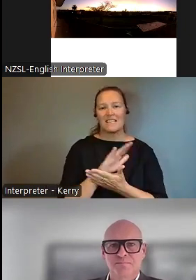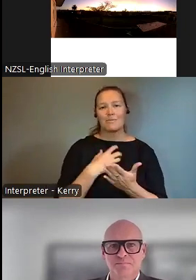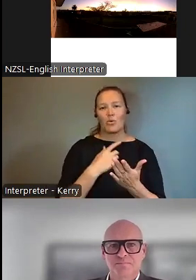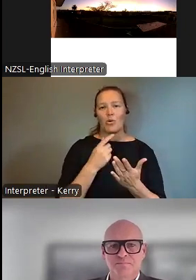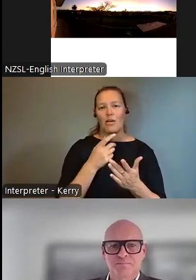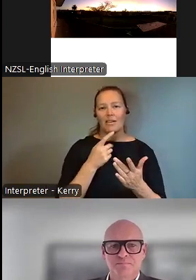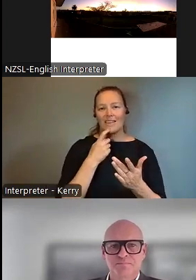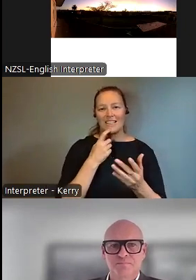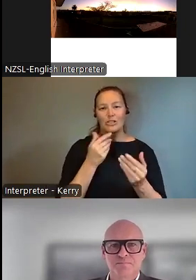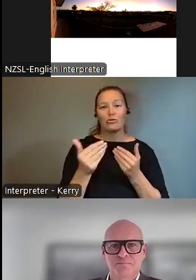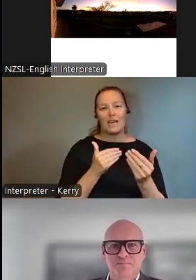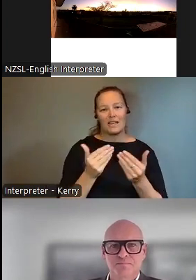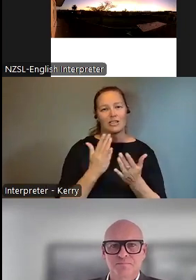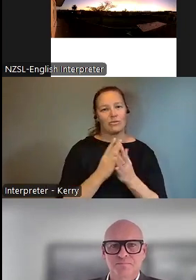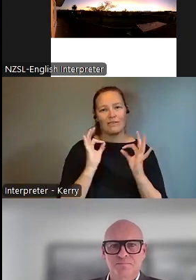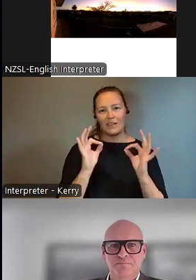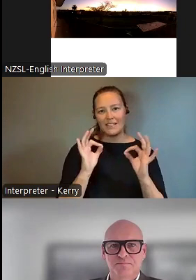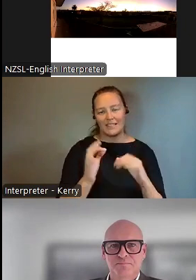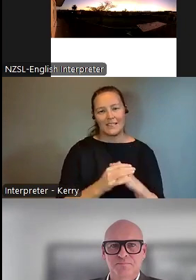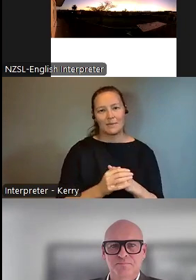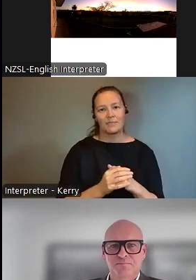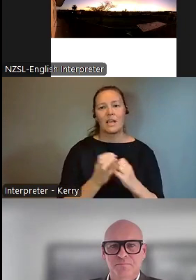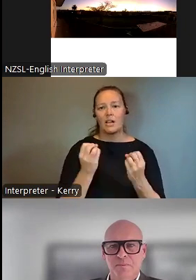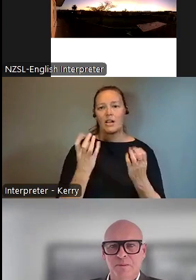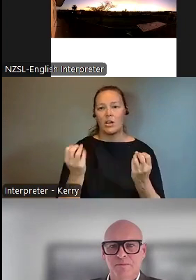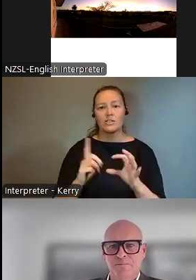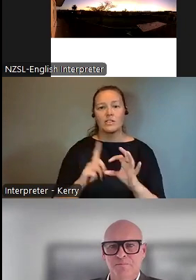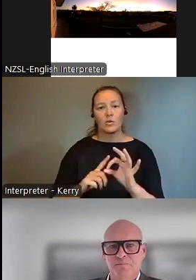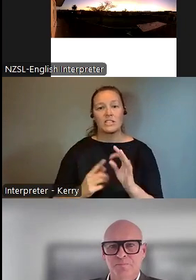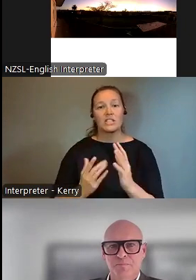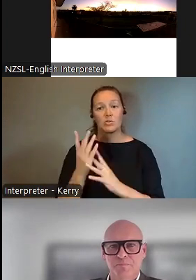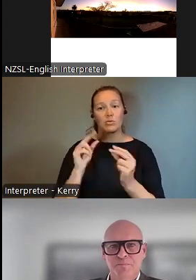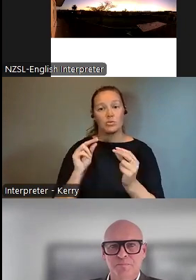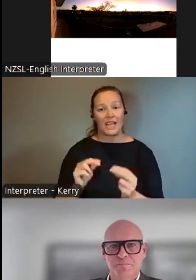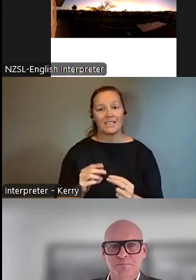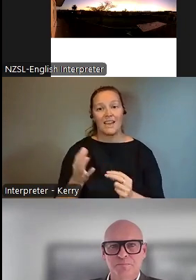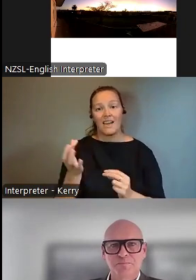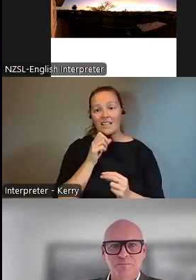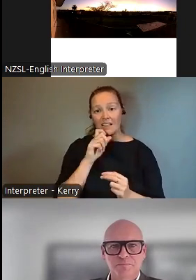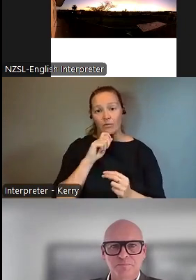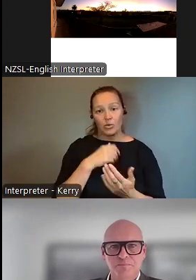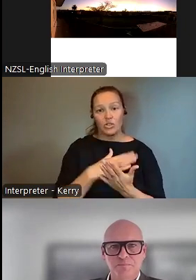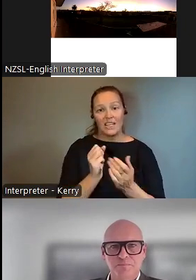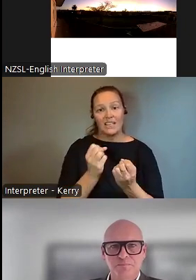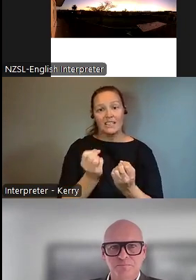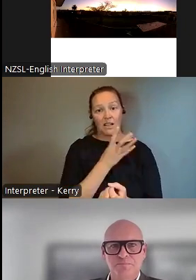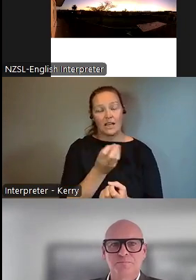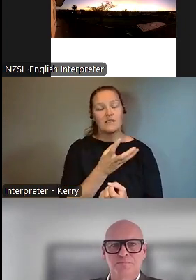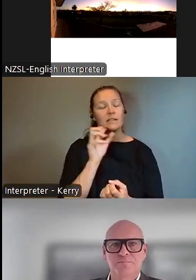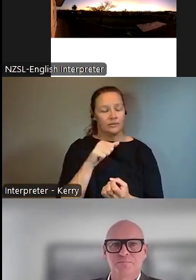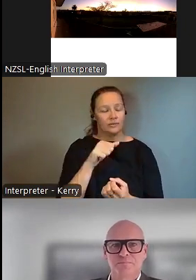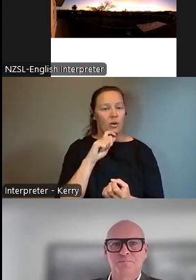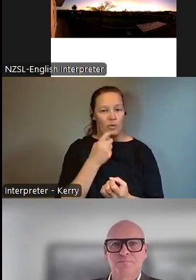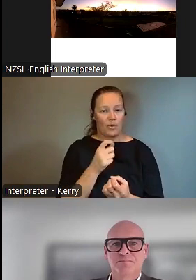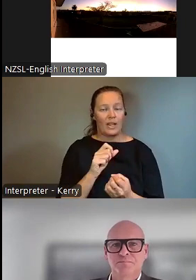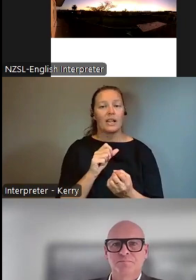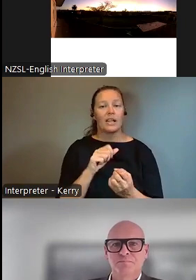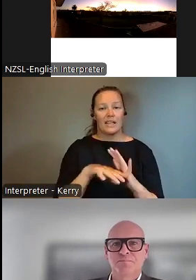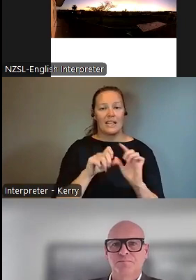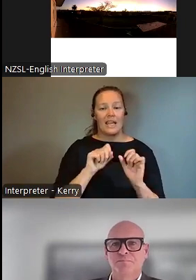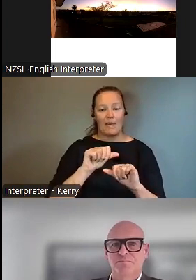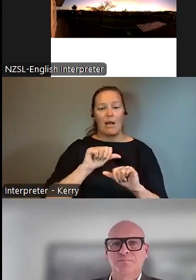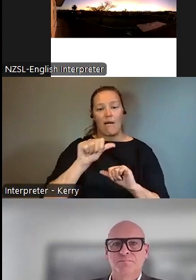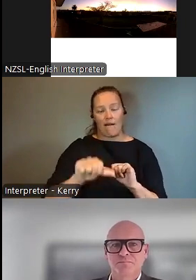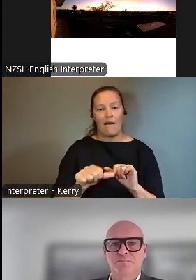is fantastic. We've had lots of questions through the chat asking if we will share your slides, and we will do that in the email that we will send